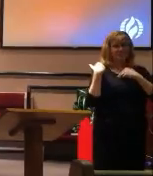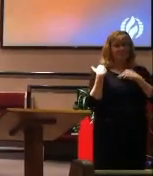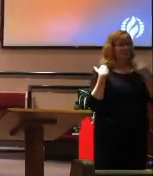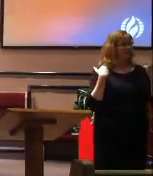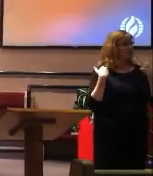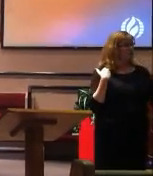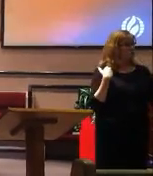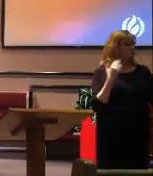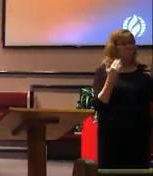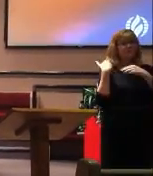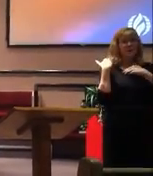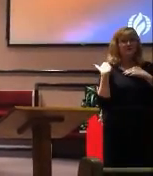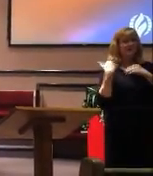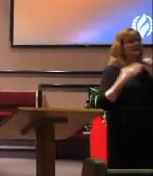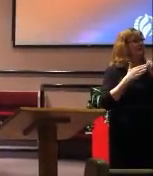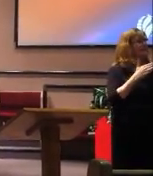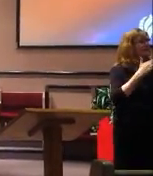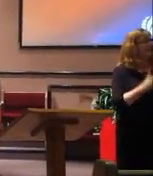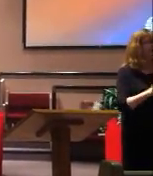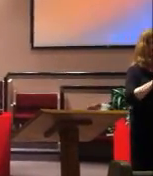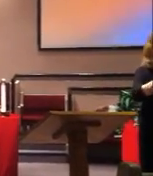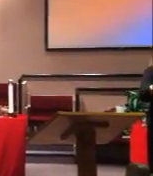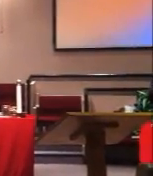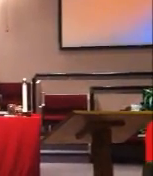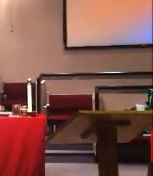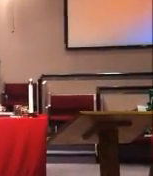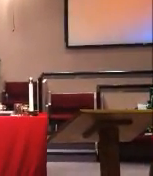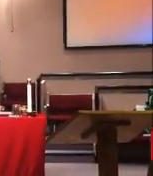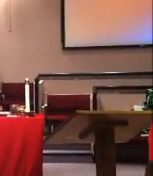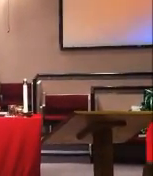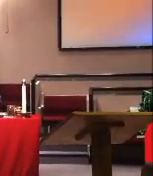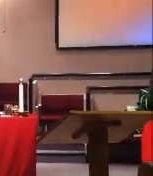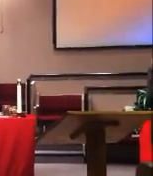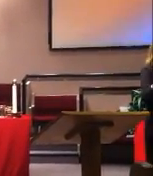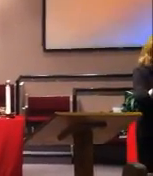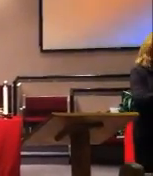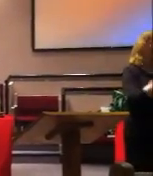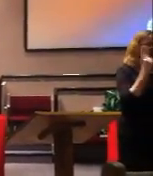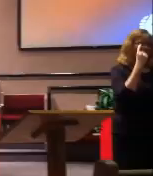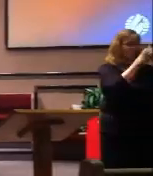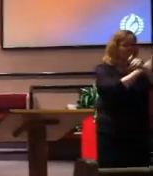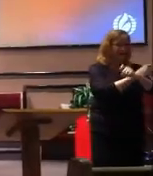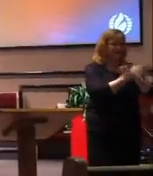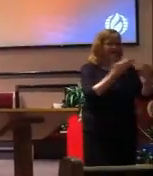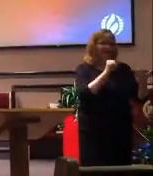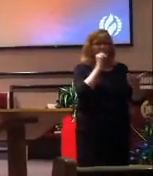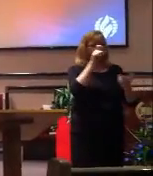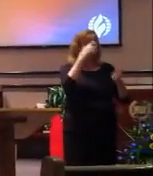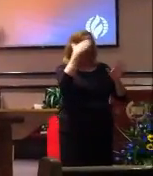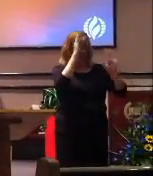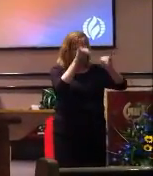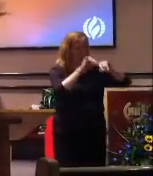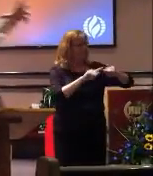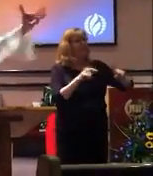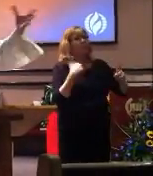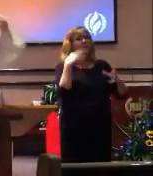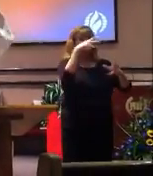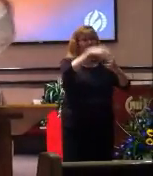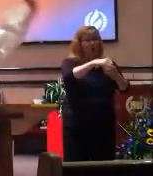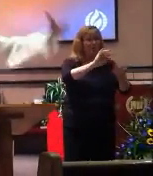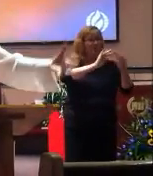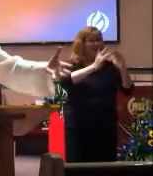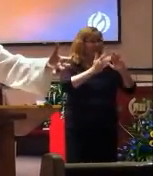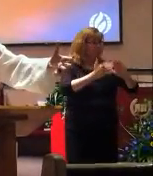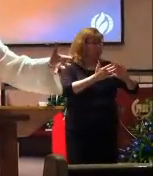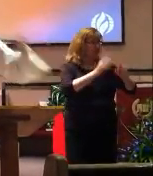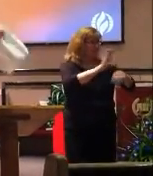Two of them are going to be leaders of network leaders. Now, that's a long, complicated thing you don't necessarily need to be aware of. We're part of a network of